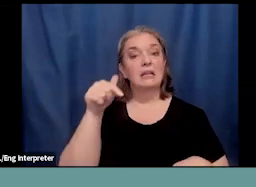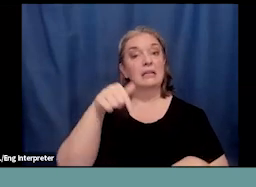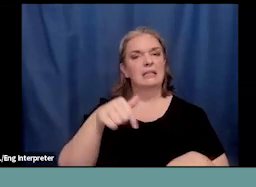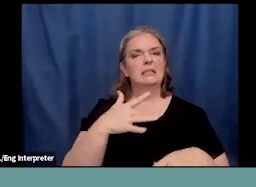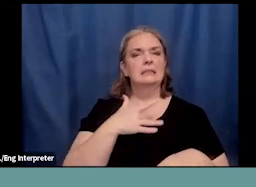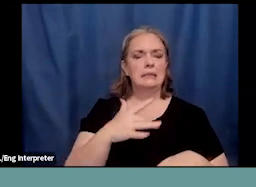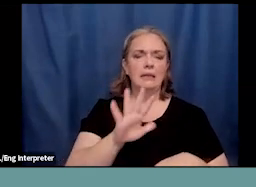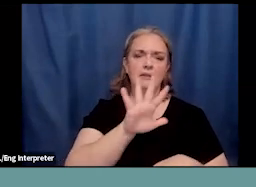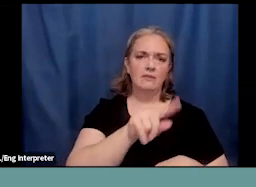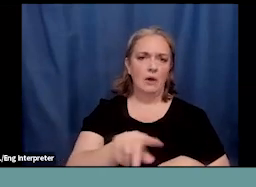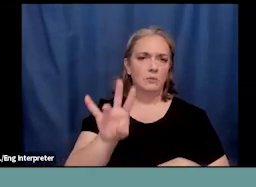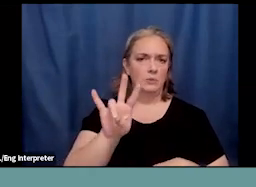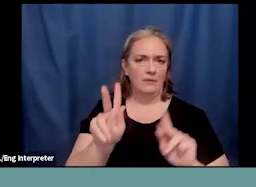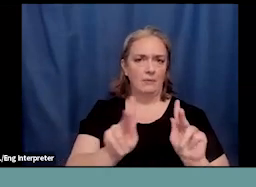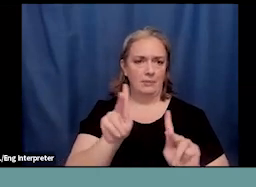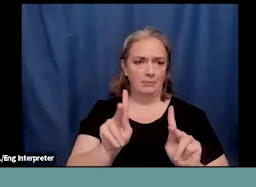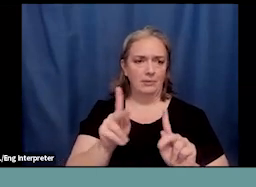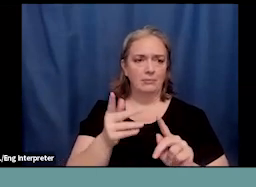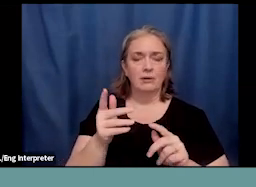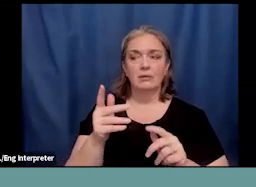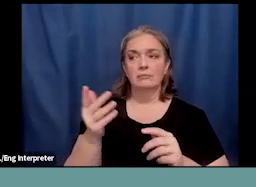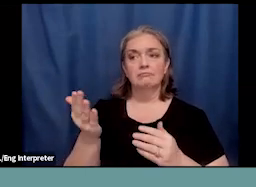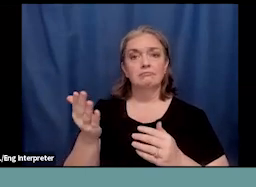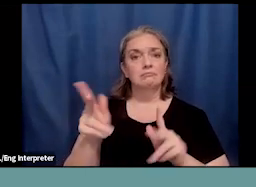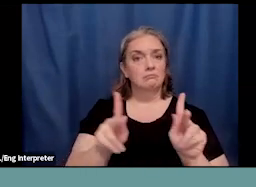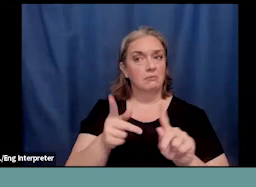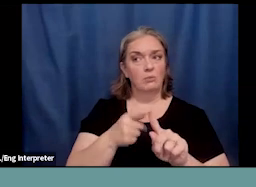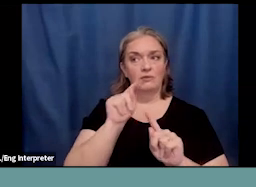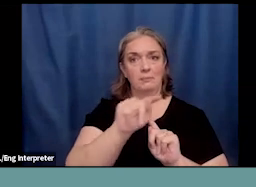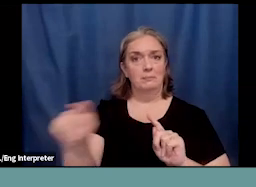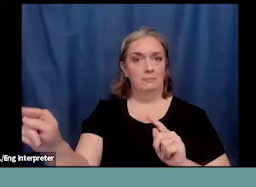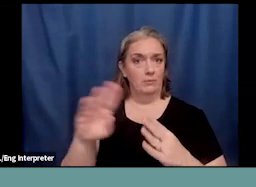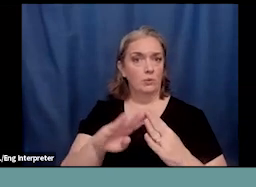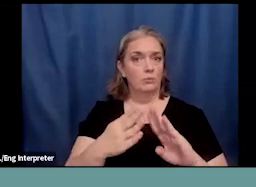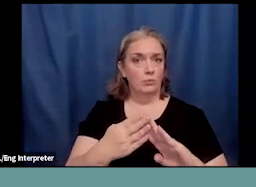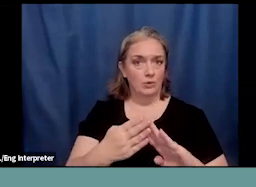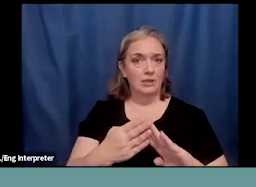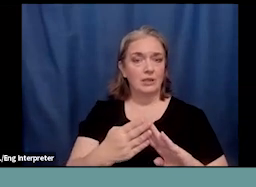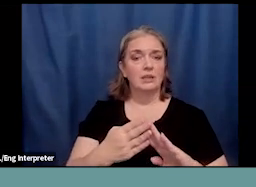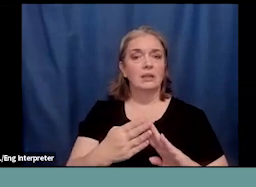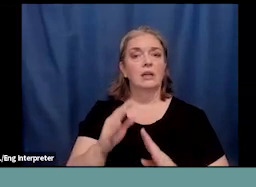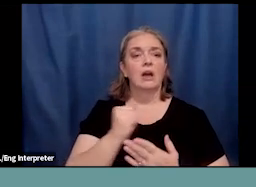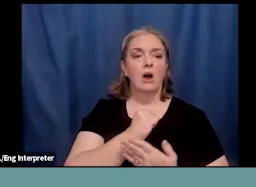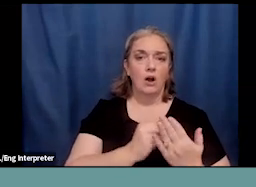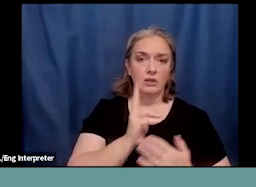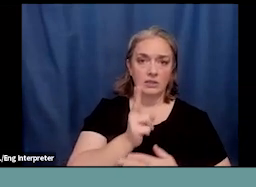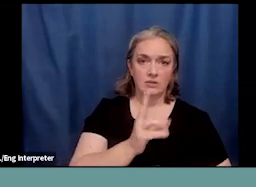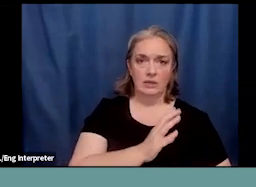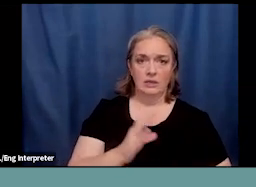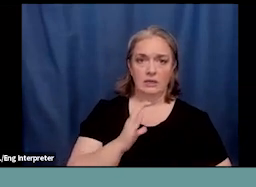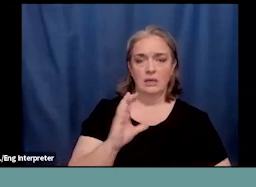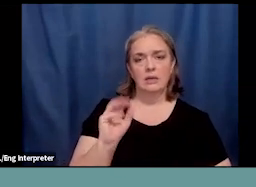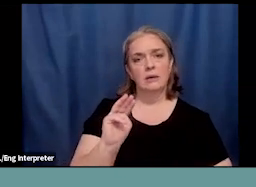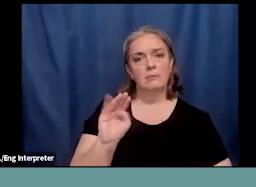it. These are folks from the community who and our arts and history commissioners who assess